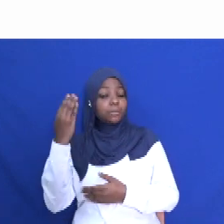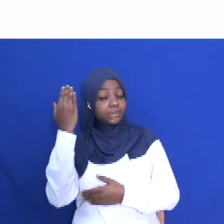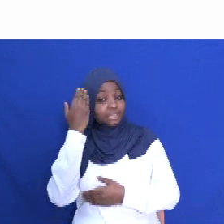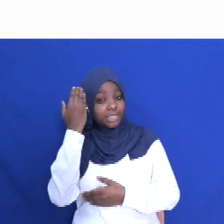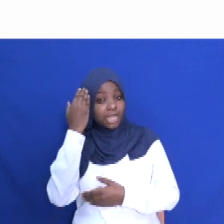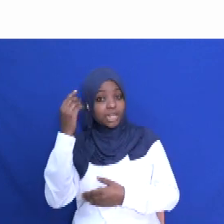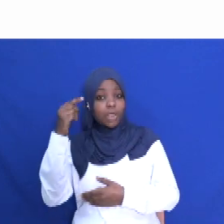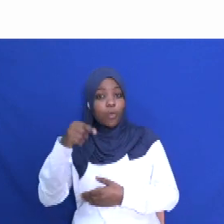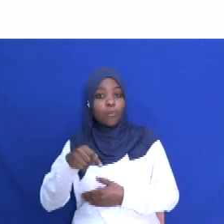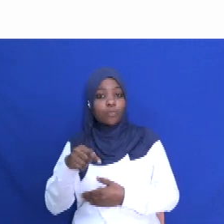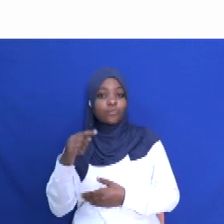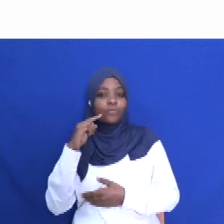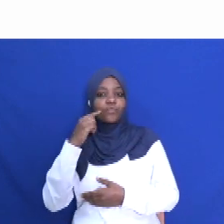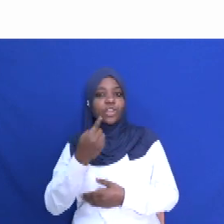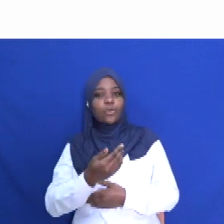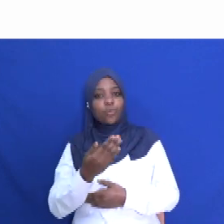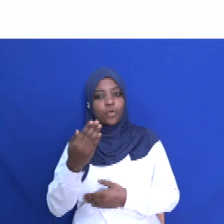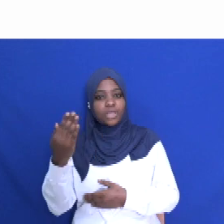Cat.